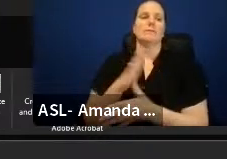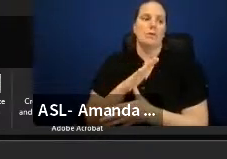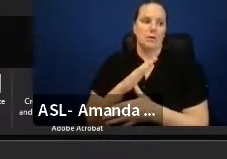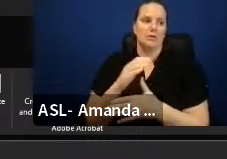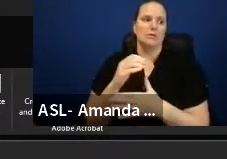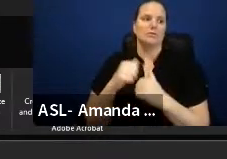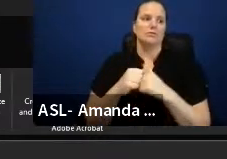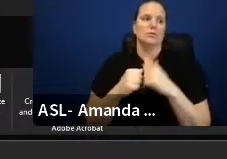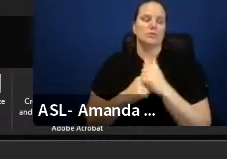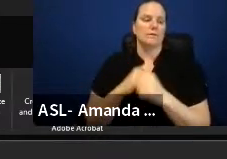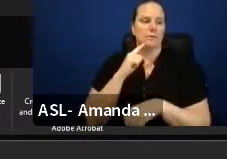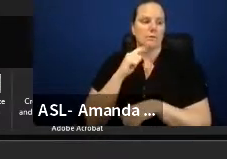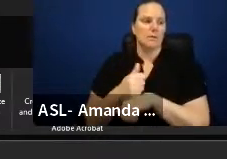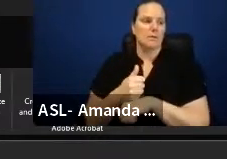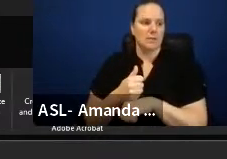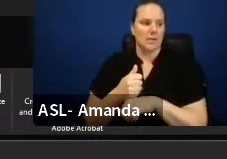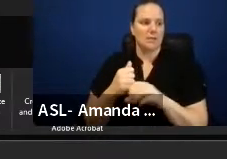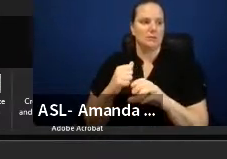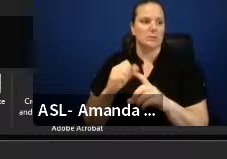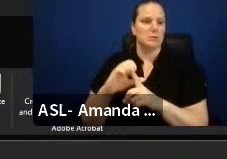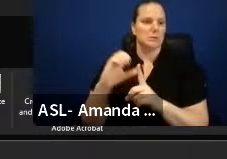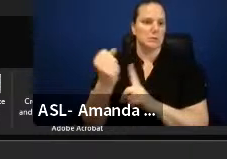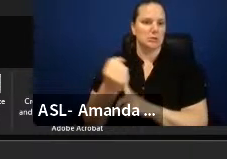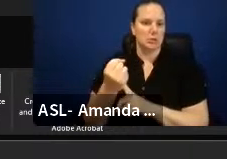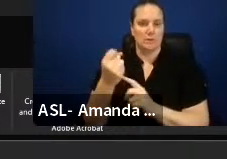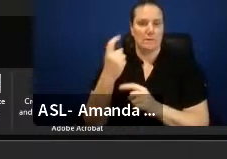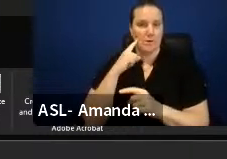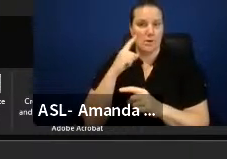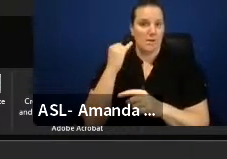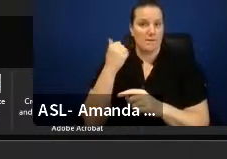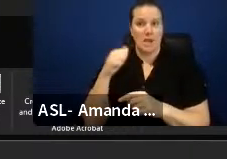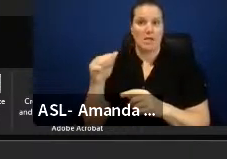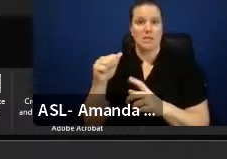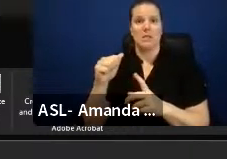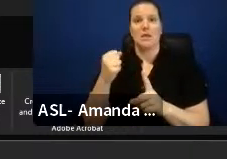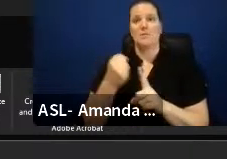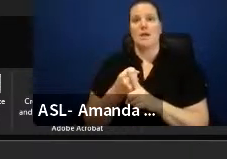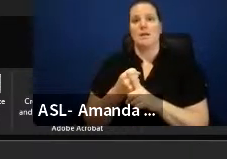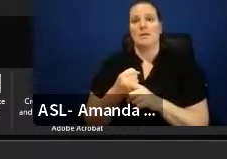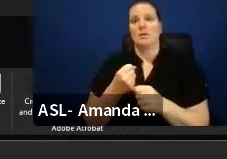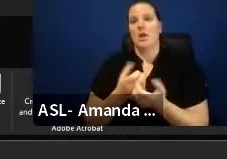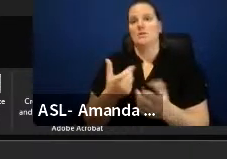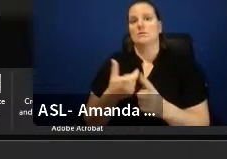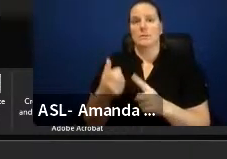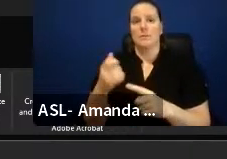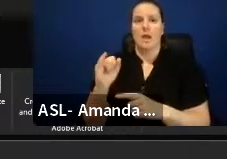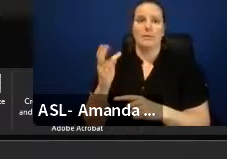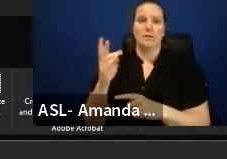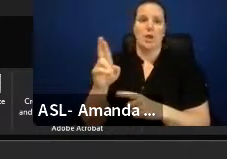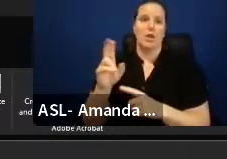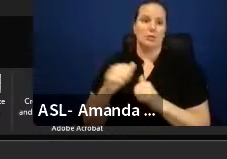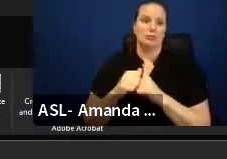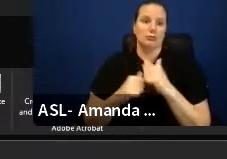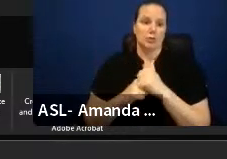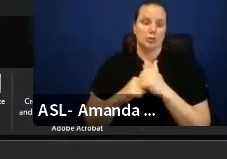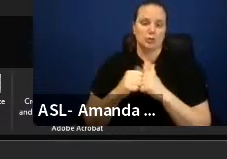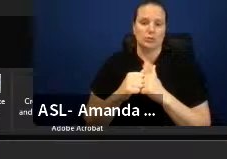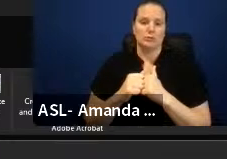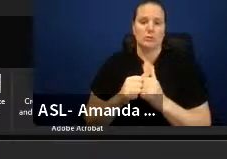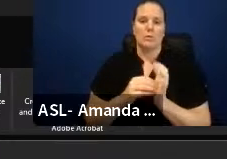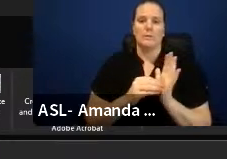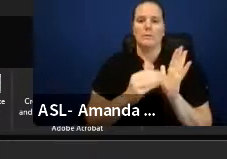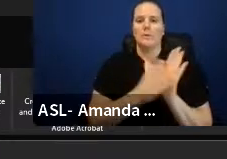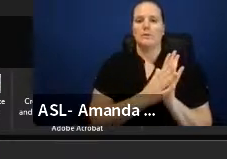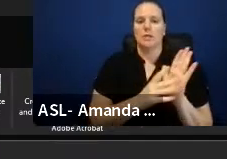establish baseline conditions for determining whether any subsequent impacts are caused by IBR construction. And so we have noted